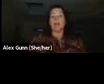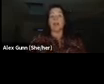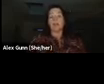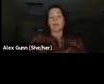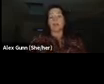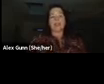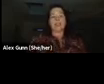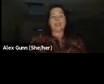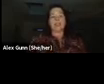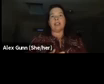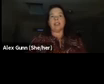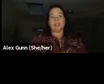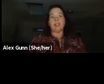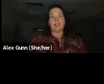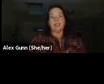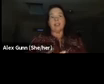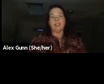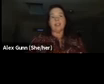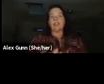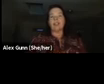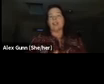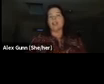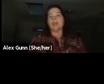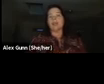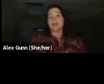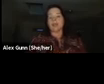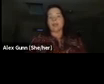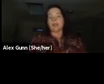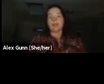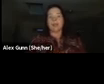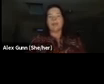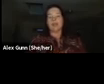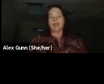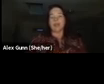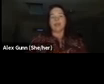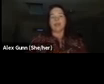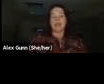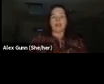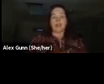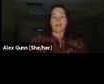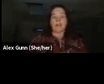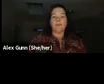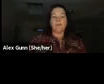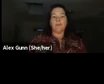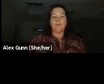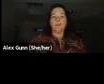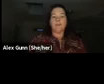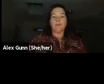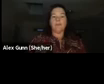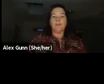body whose sex assignation and associated gender expectations don't fit with your sense of self.